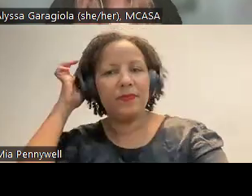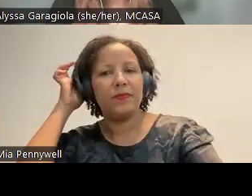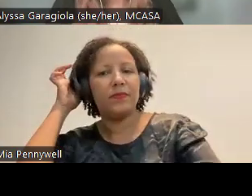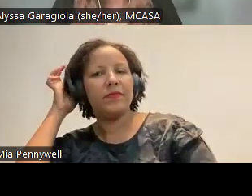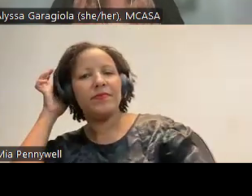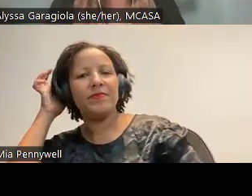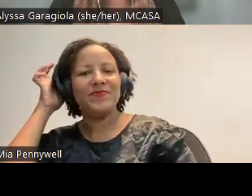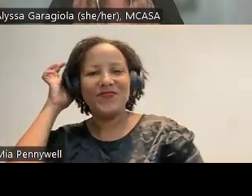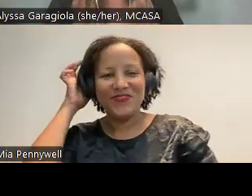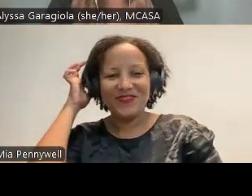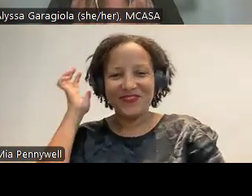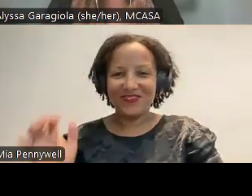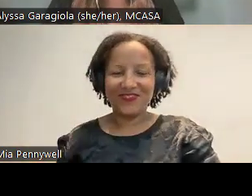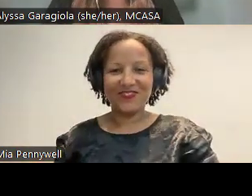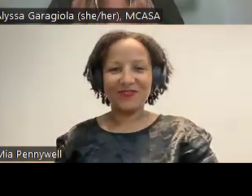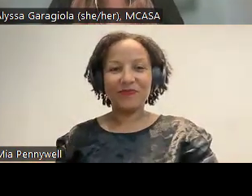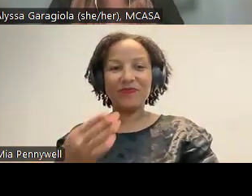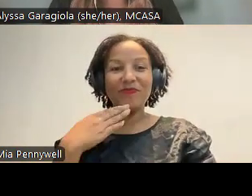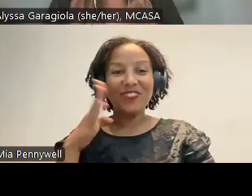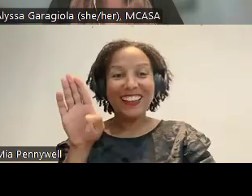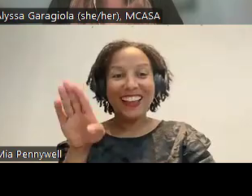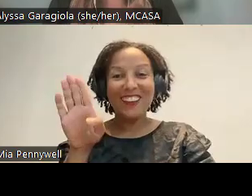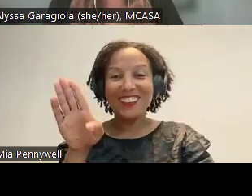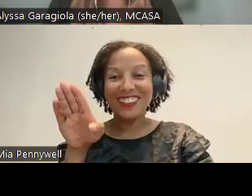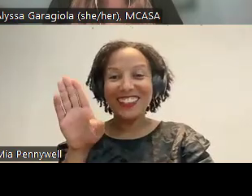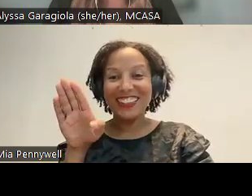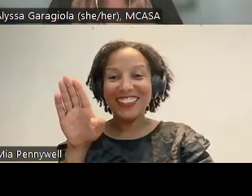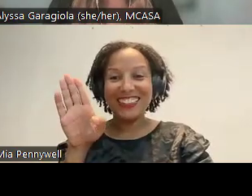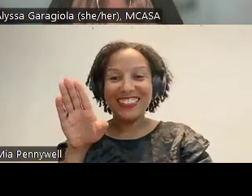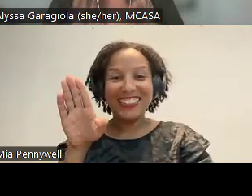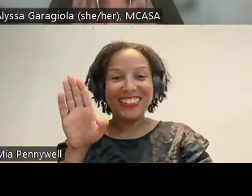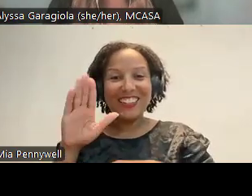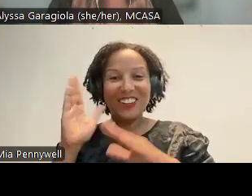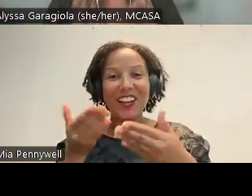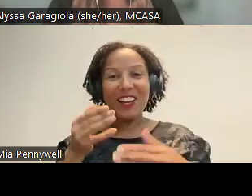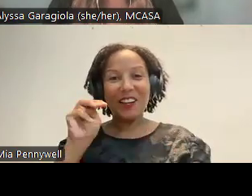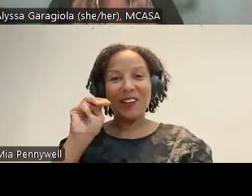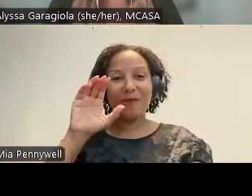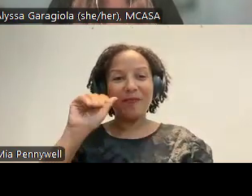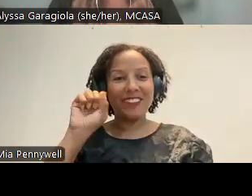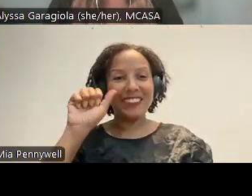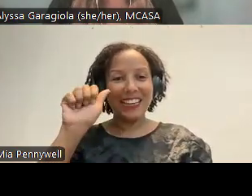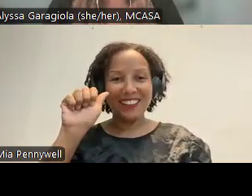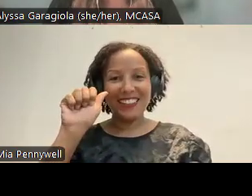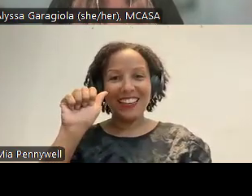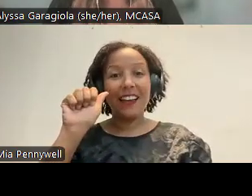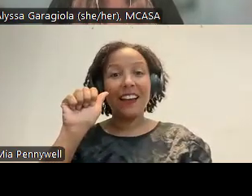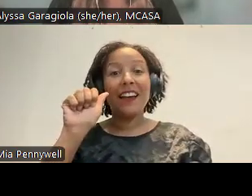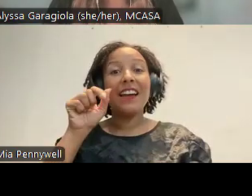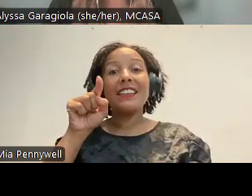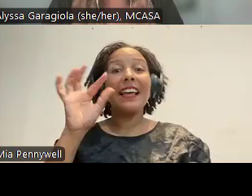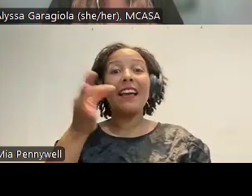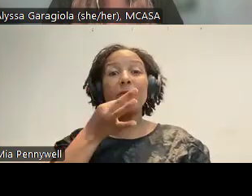All right. Good afternoon, everyone, and welcome to MCASA's Expert Training Workshop on Human